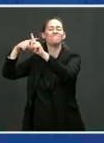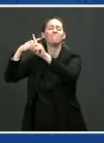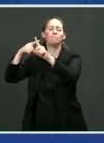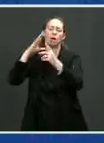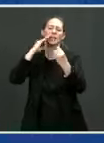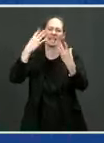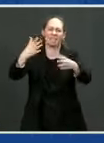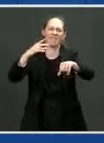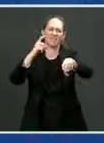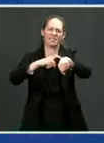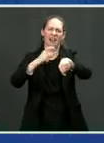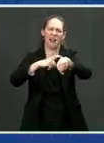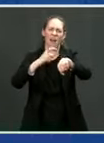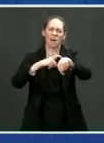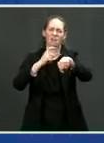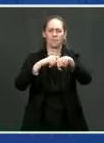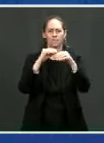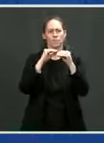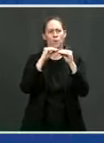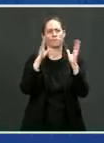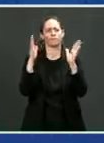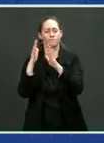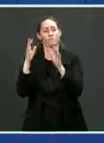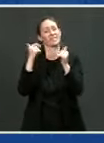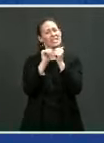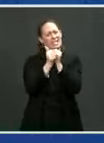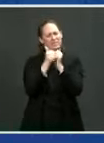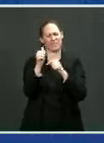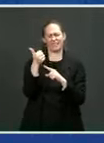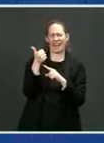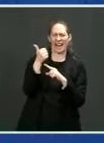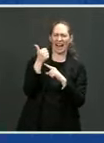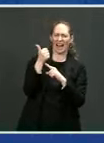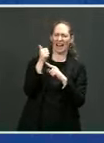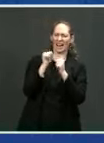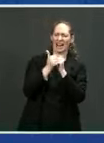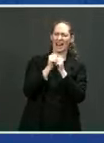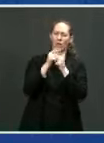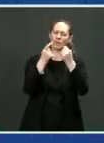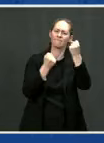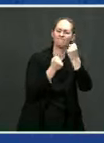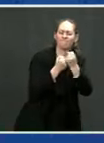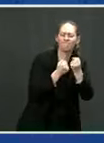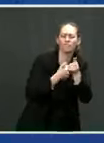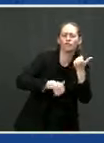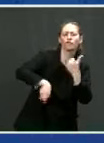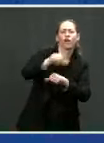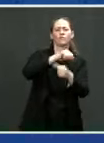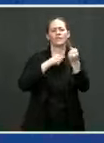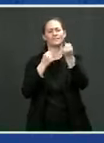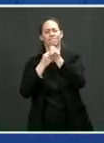importantly, by holding Logan and Abigail as tightly as you can.